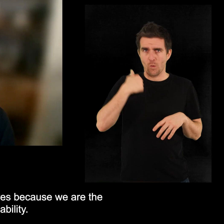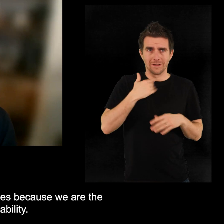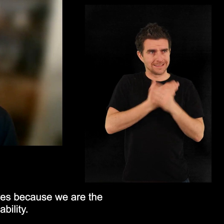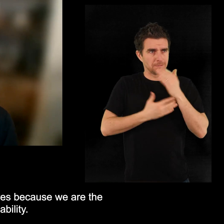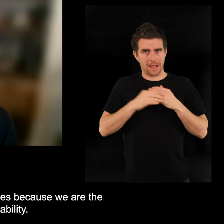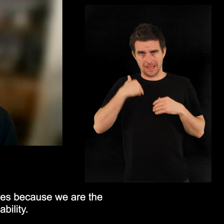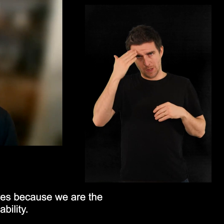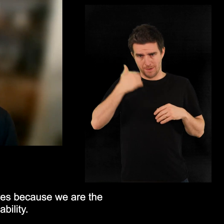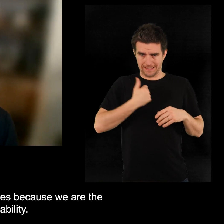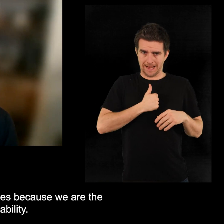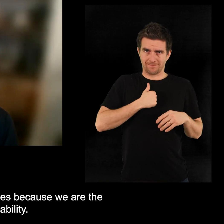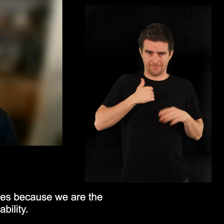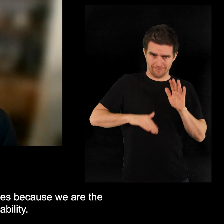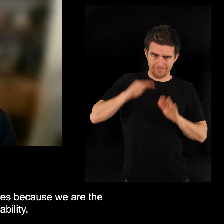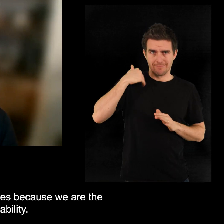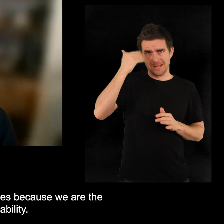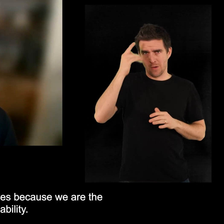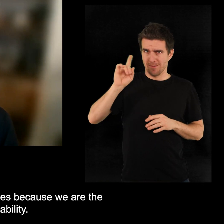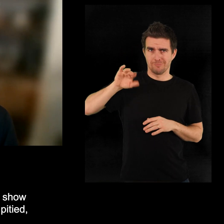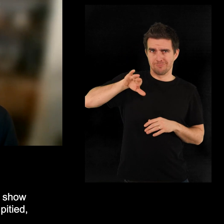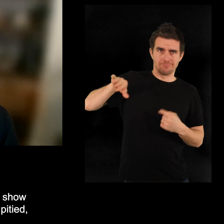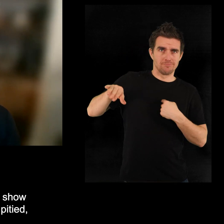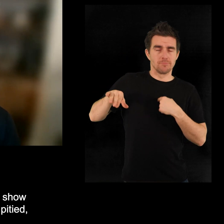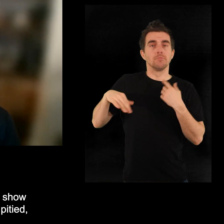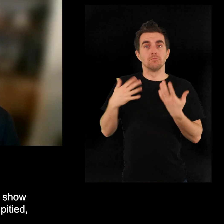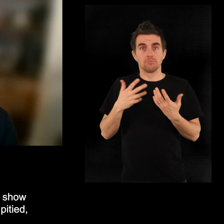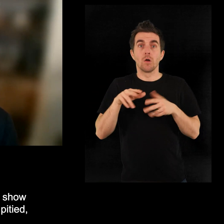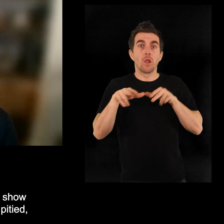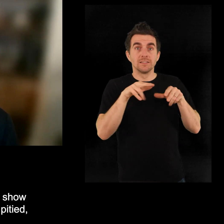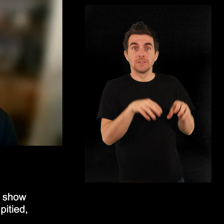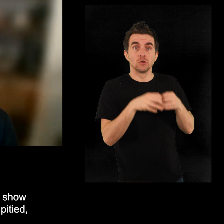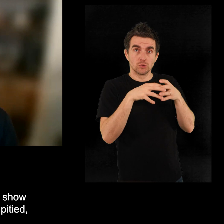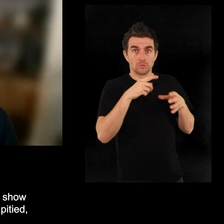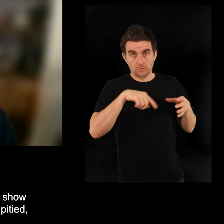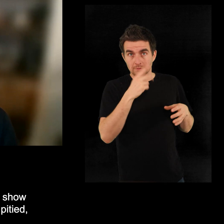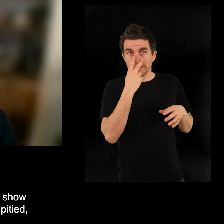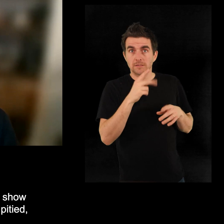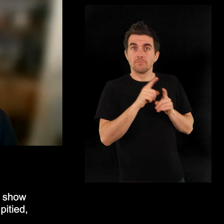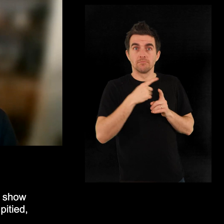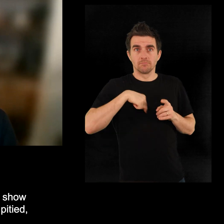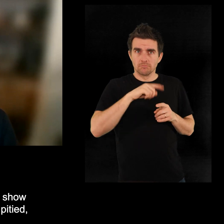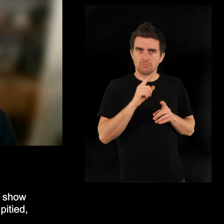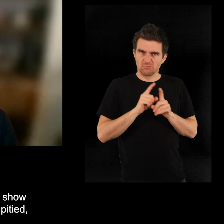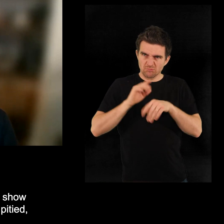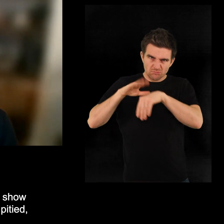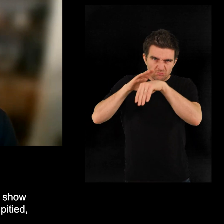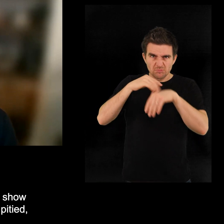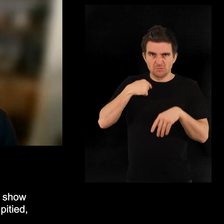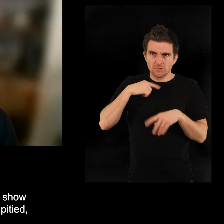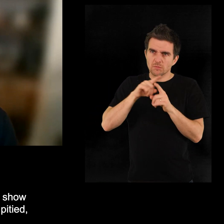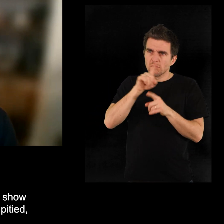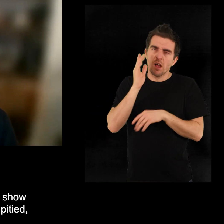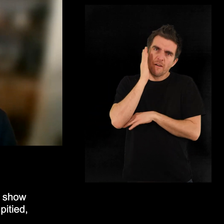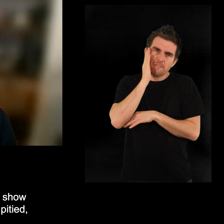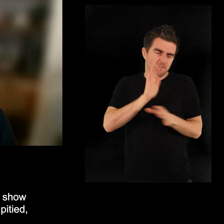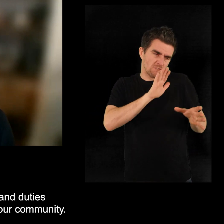lives because we are the experts when it comes to disability. By forming organizations, we show that we are not people to